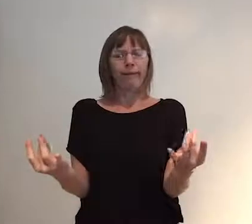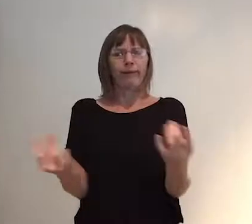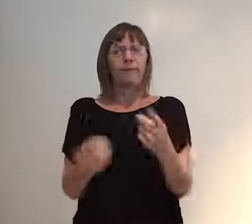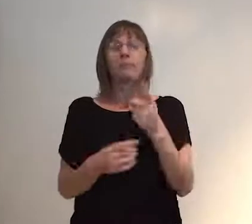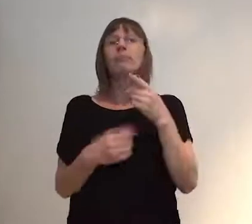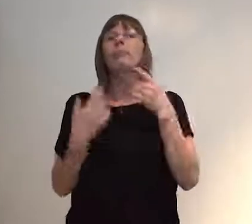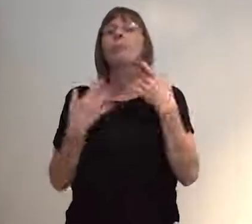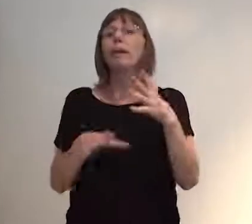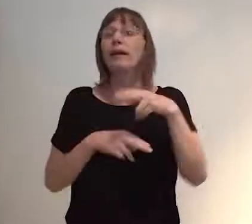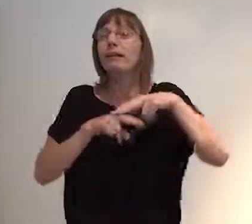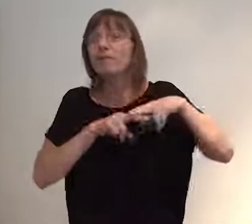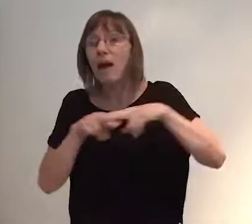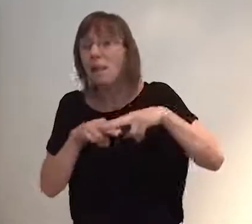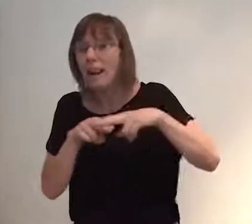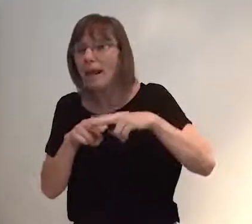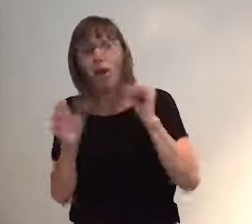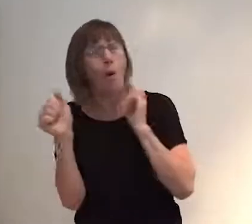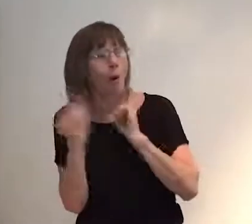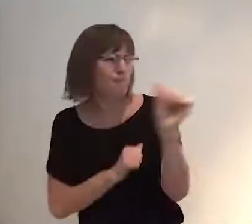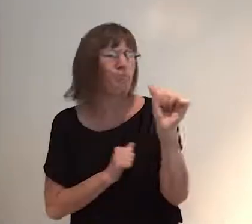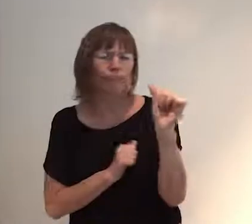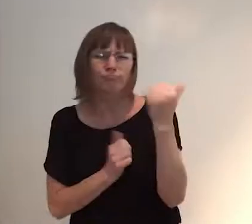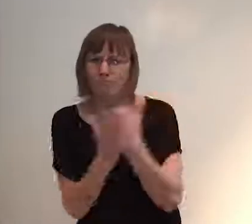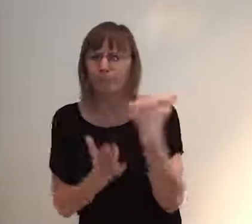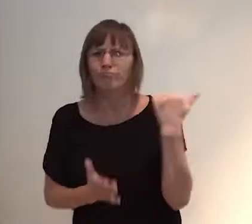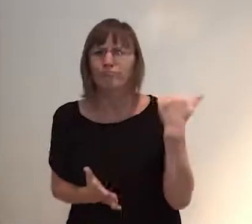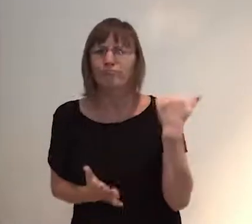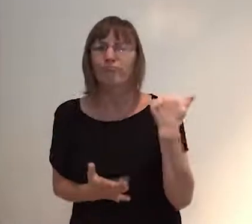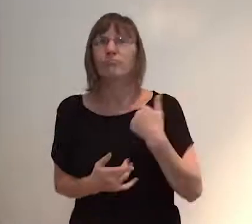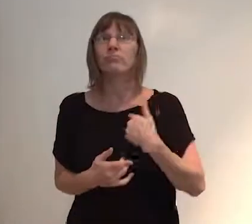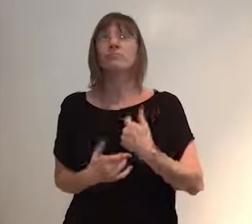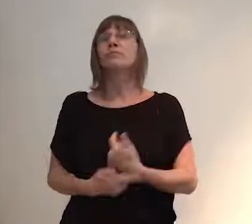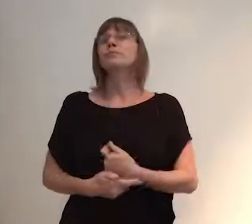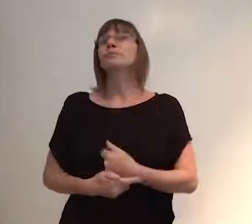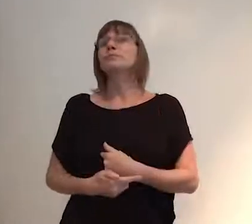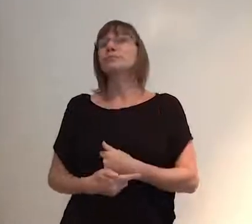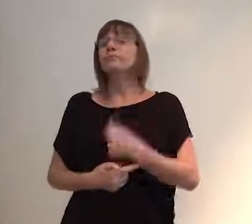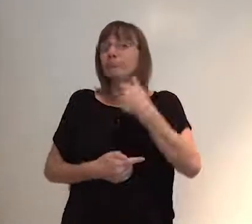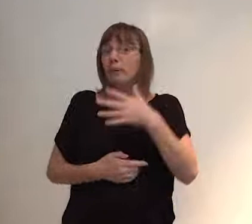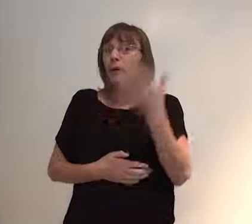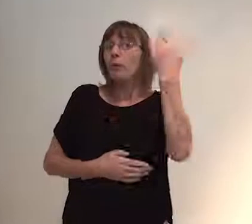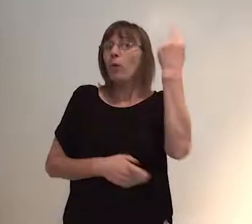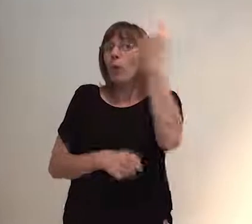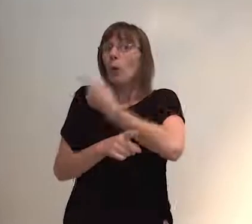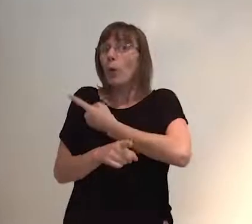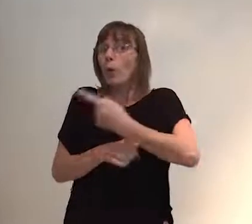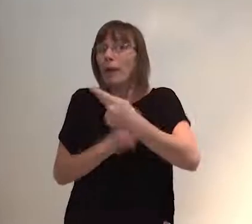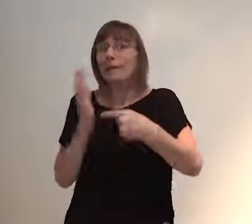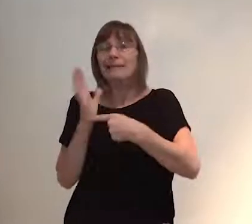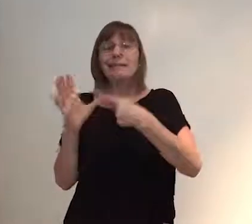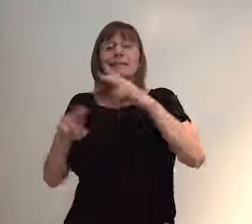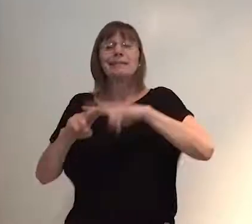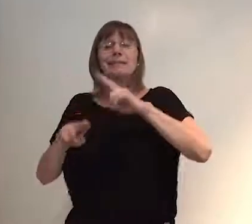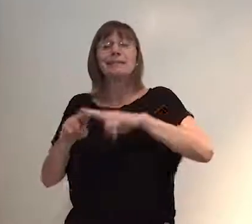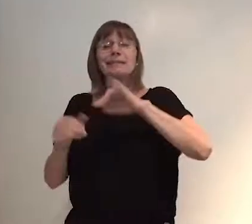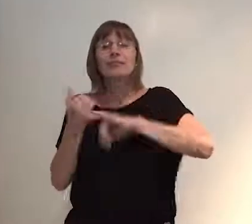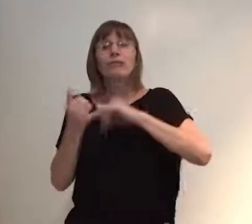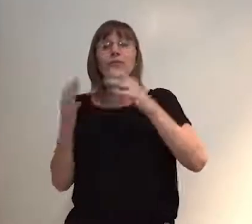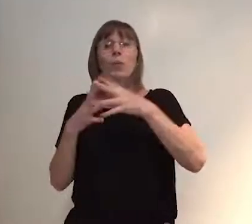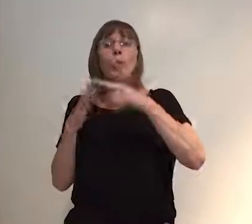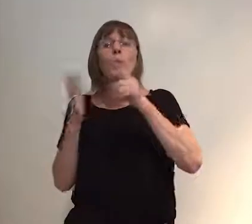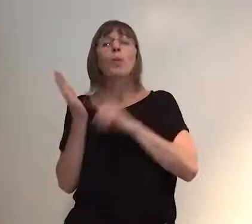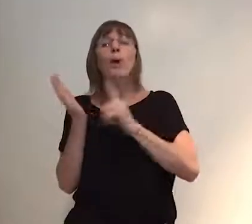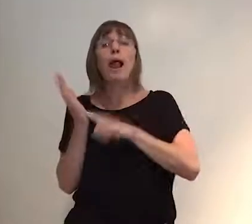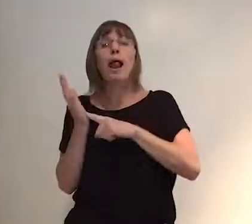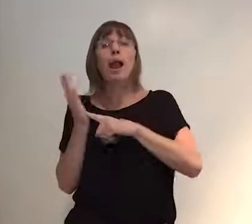yoga. If you've done it as a family, even better. I once did a week with